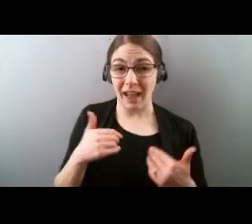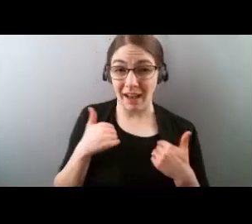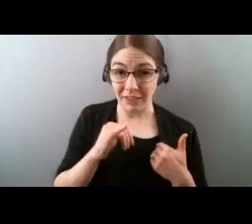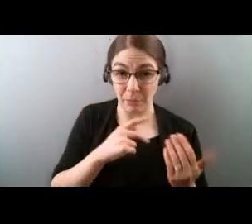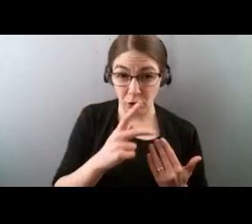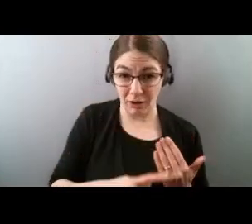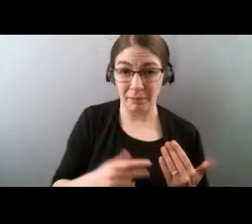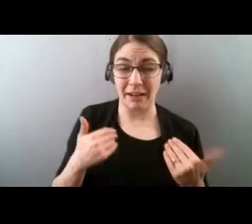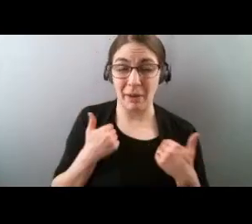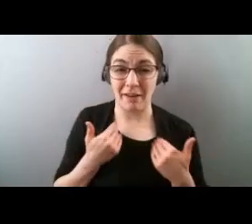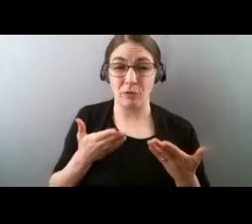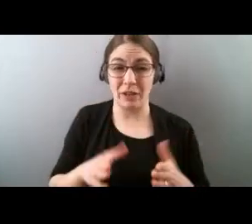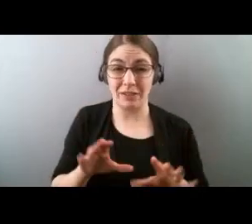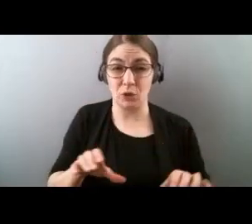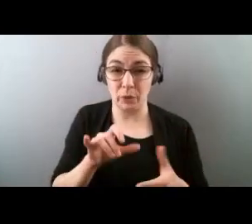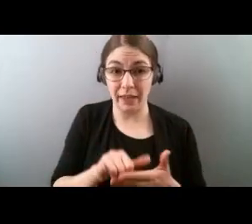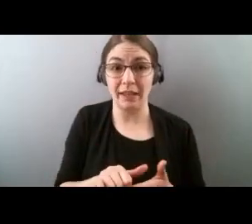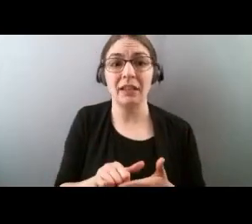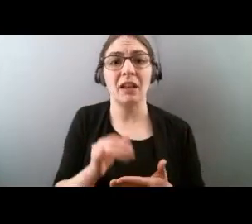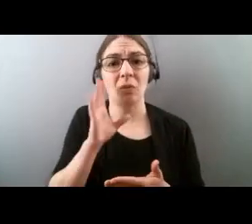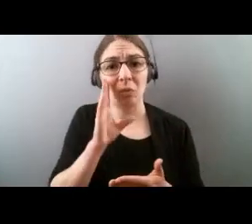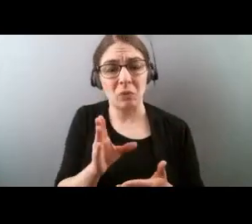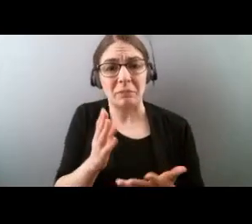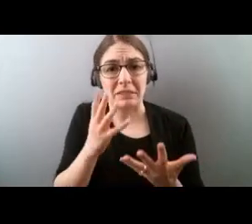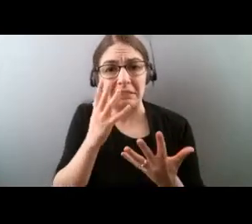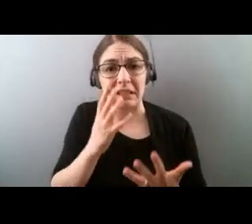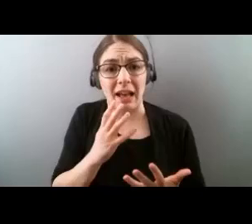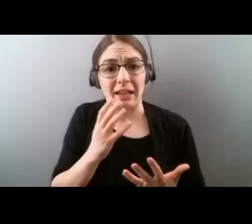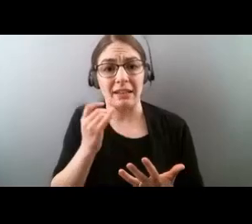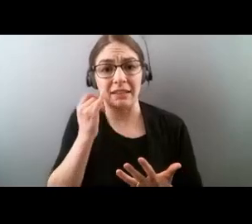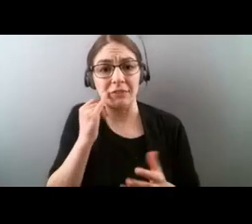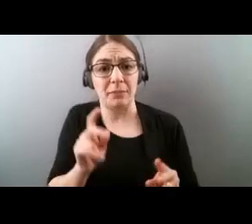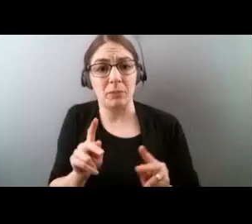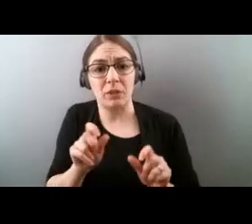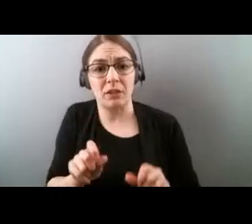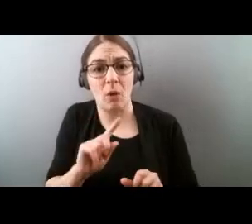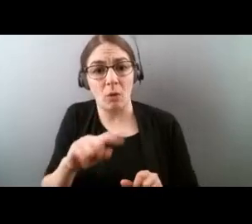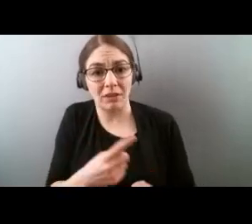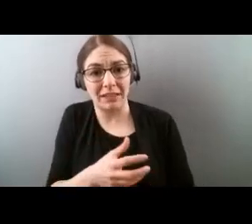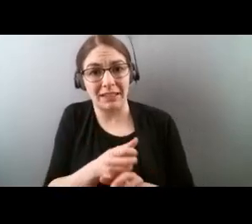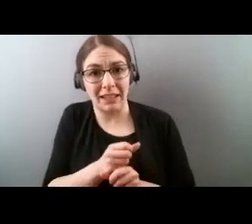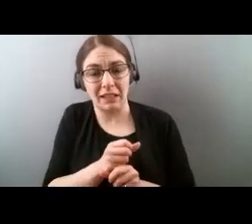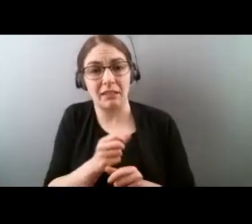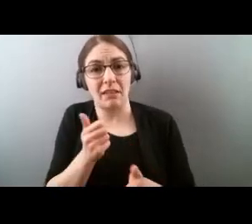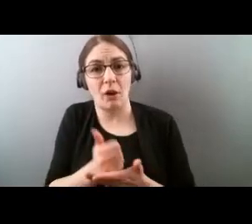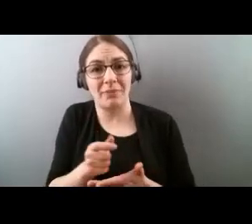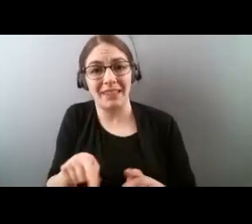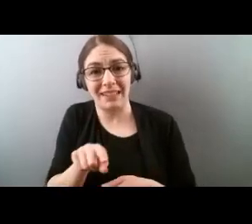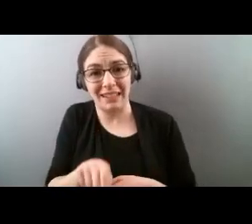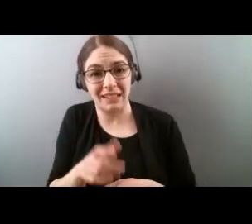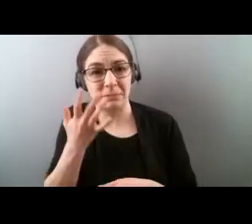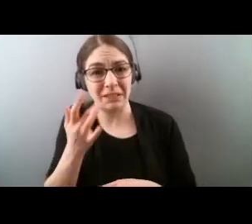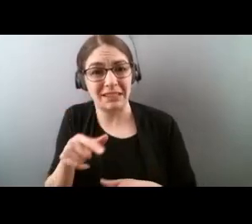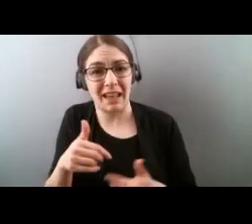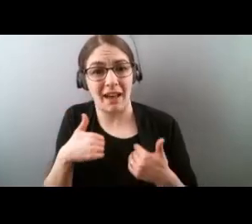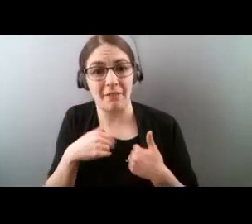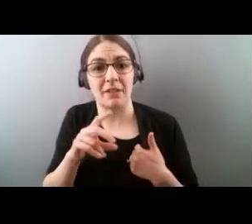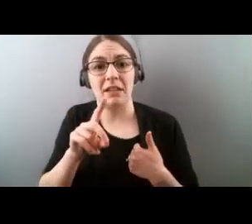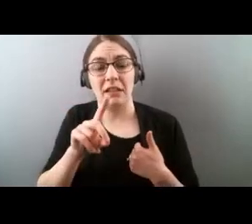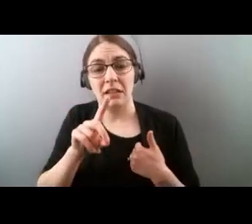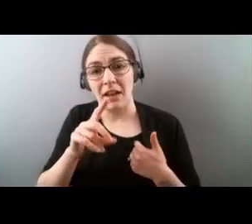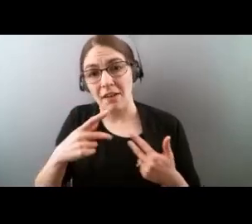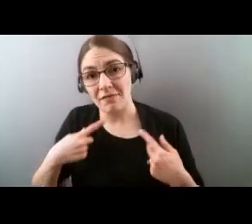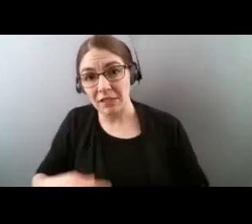if the only reason that people can get the help they need is because they don't speak English, or because they have a physical disability or